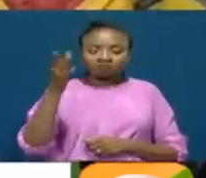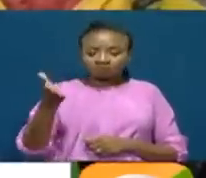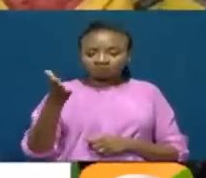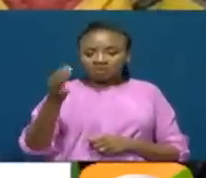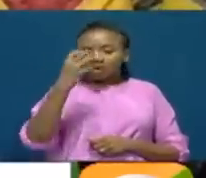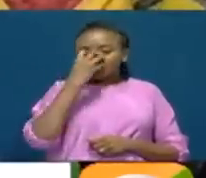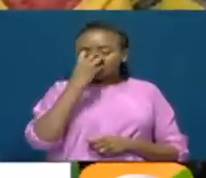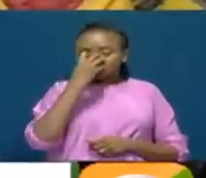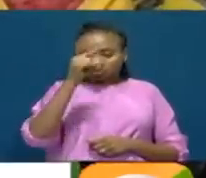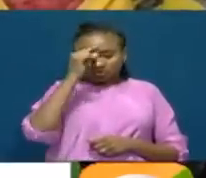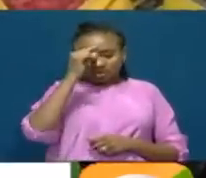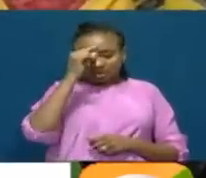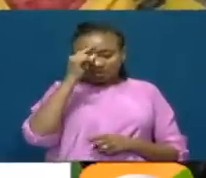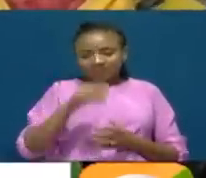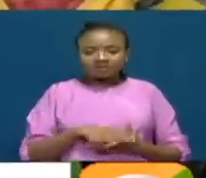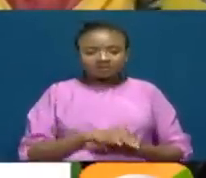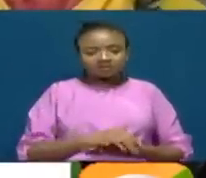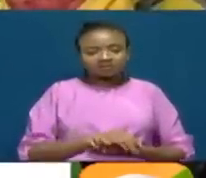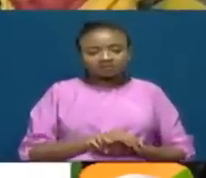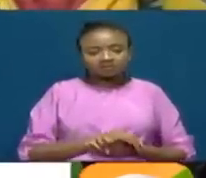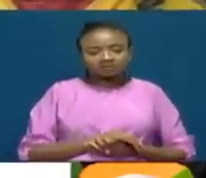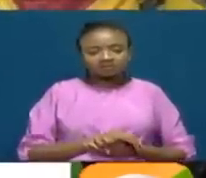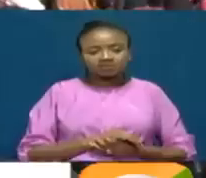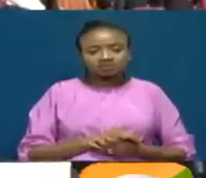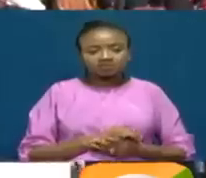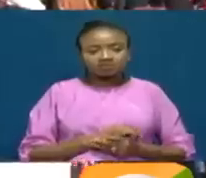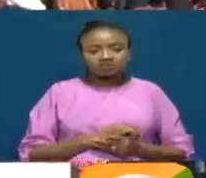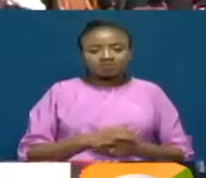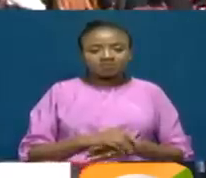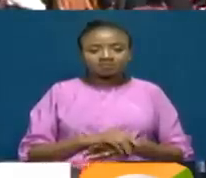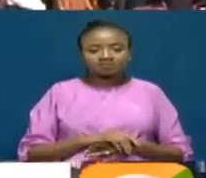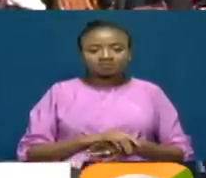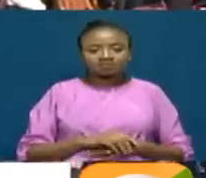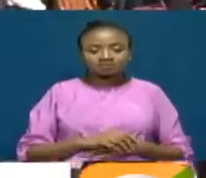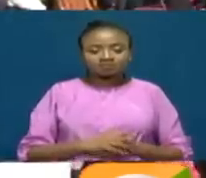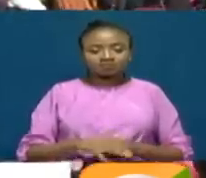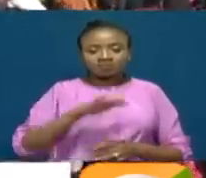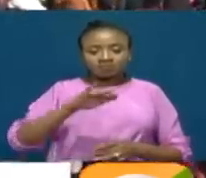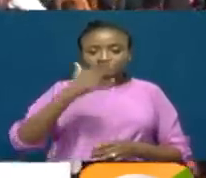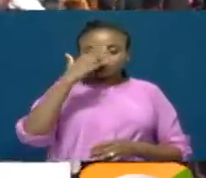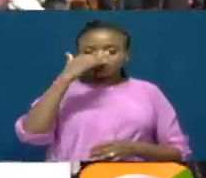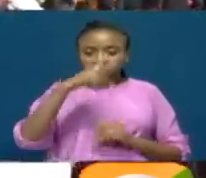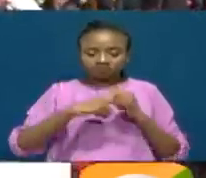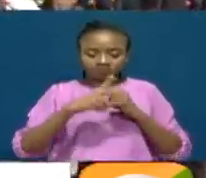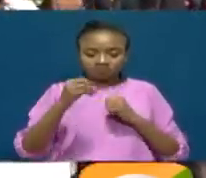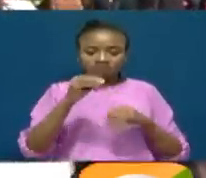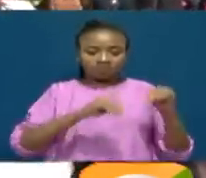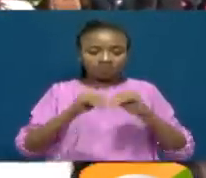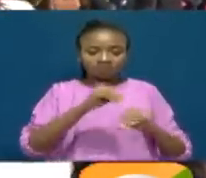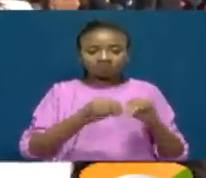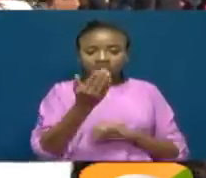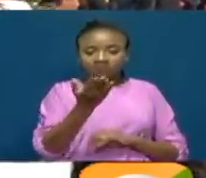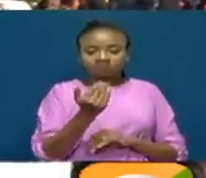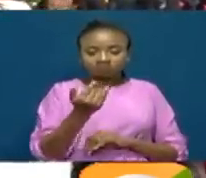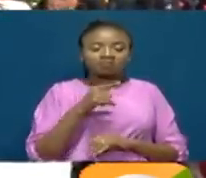under the leadership of William Samoei Ruto. Barely 70 days to the grand contest, the battle royale to become the country's